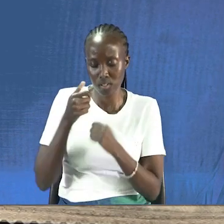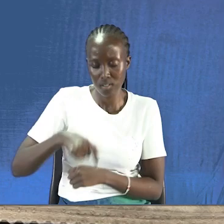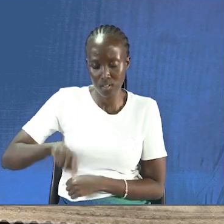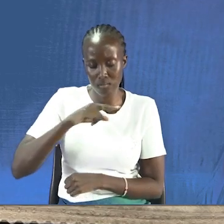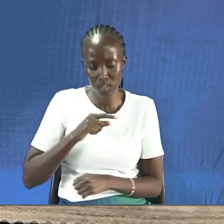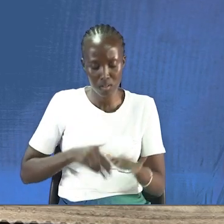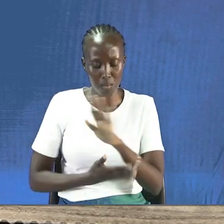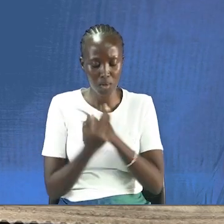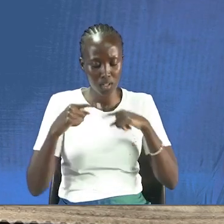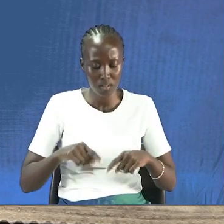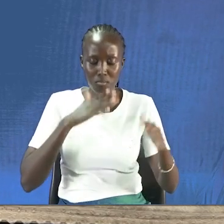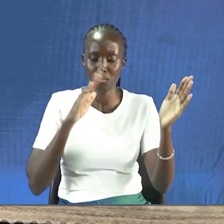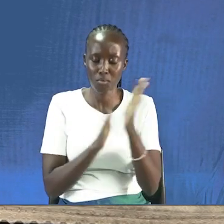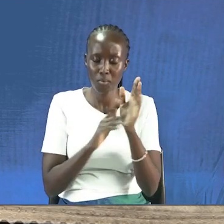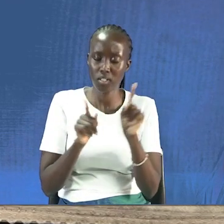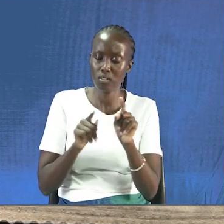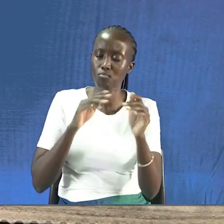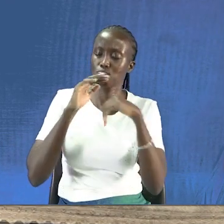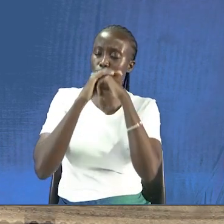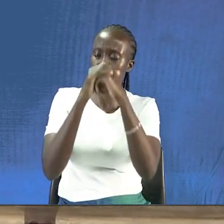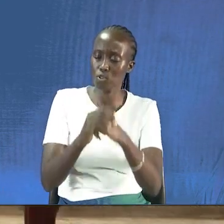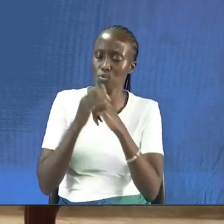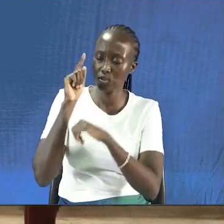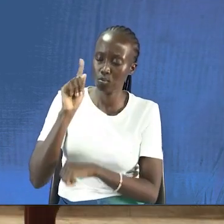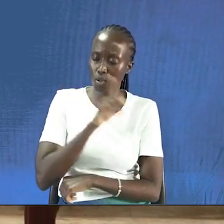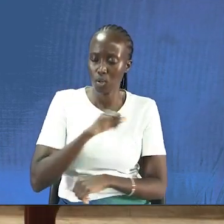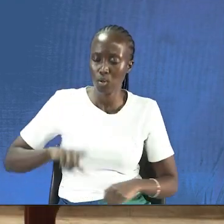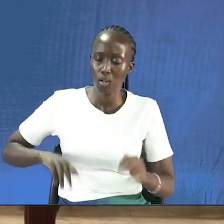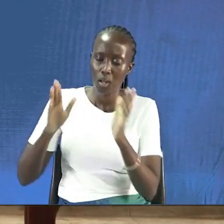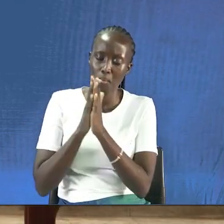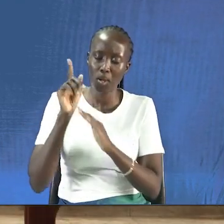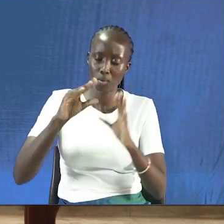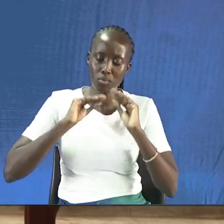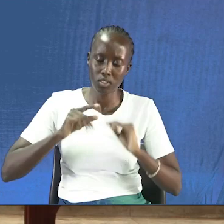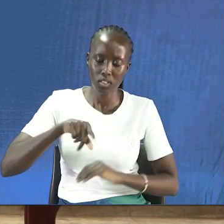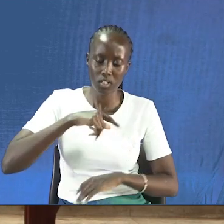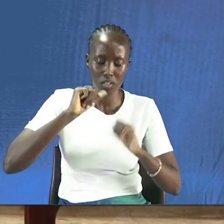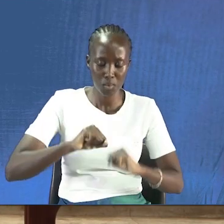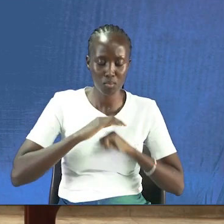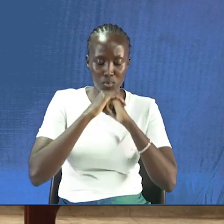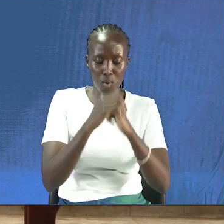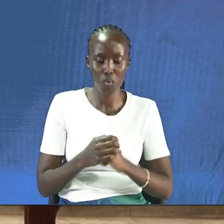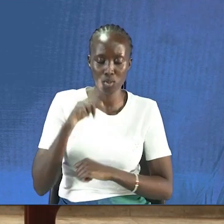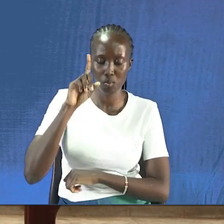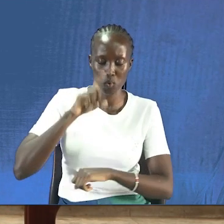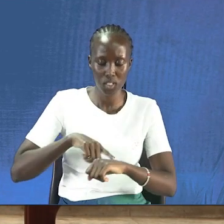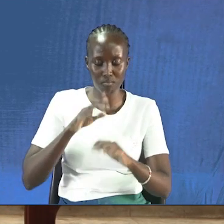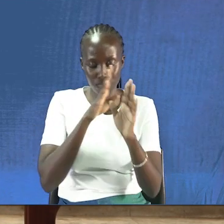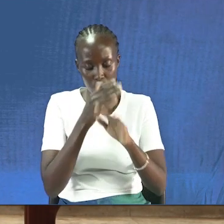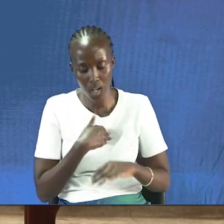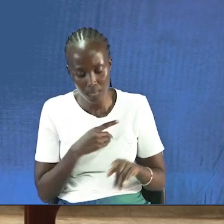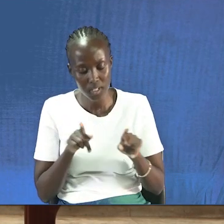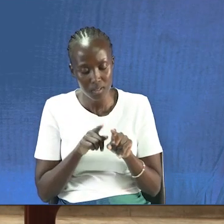we praise you. Teach us to be a people who worships you in season and out of season. Teach us to live a life